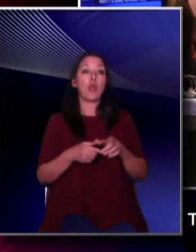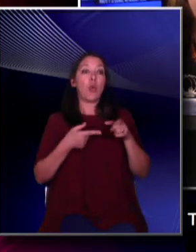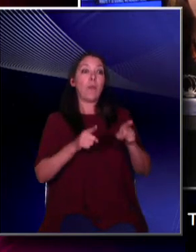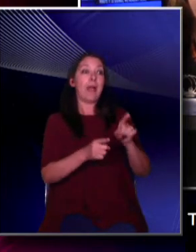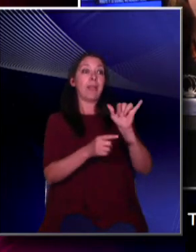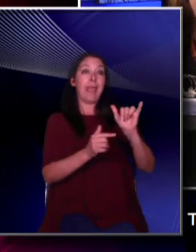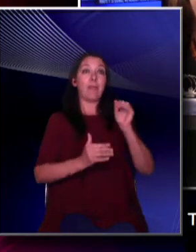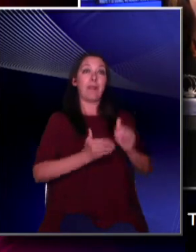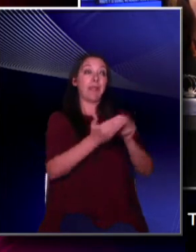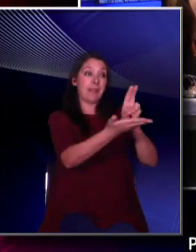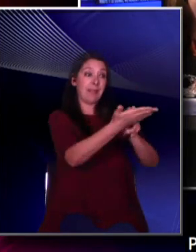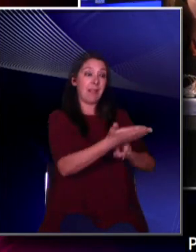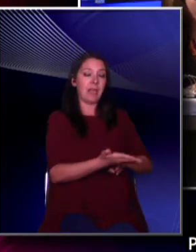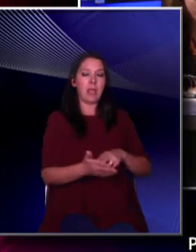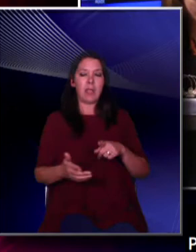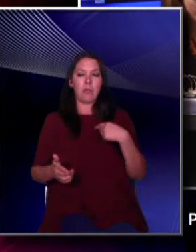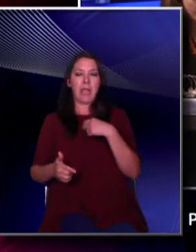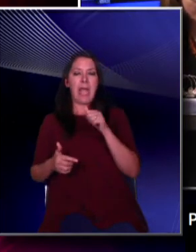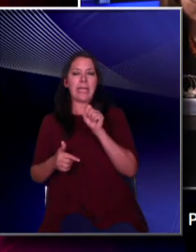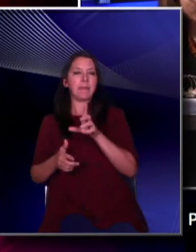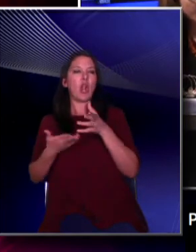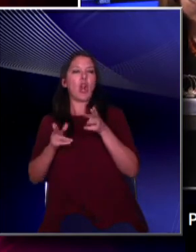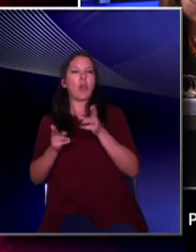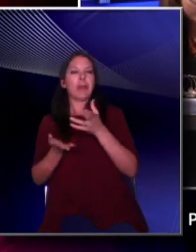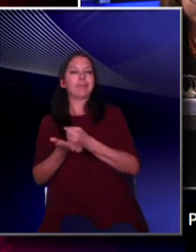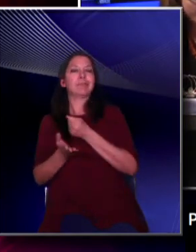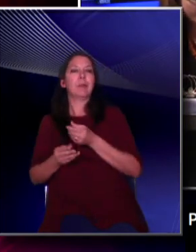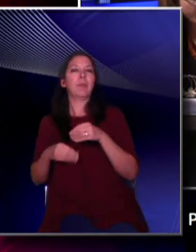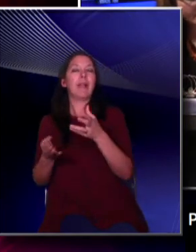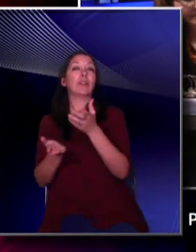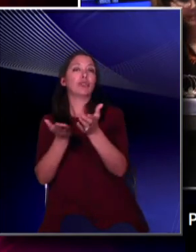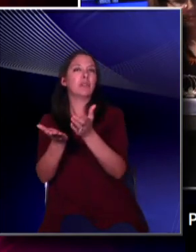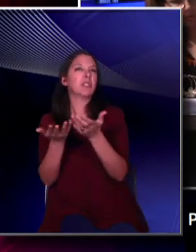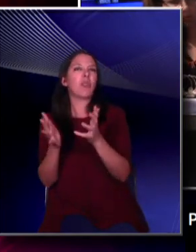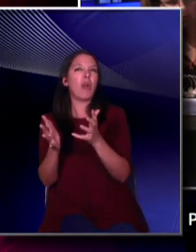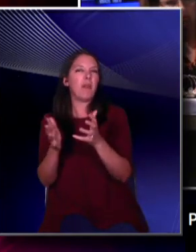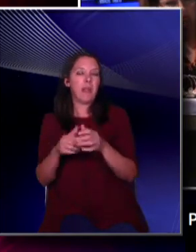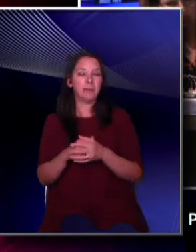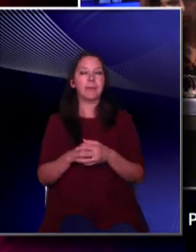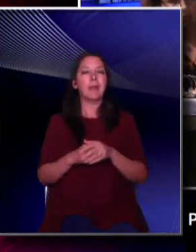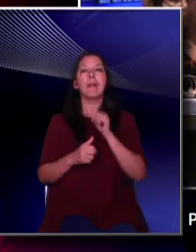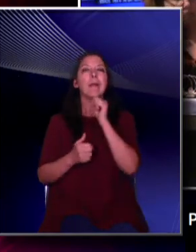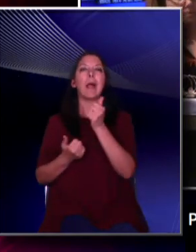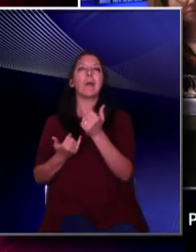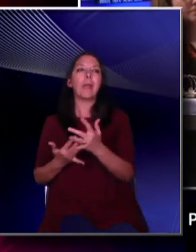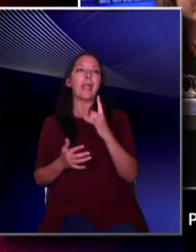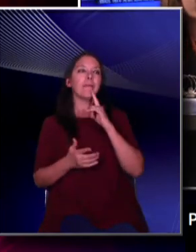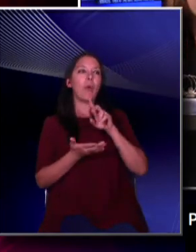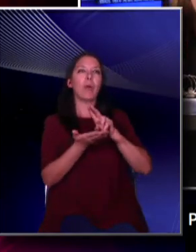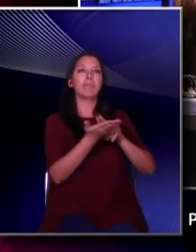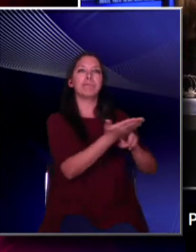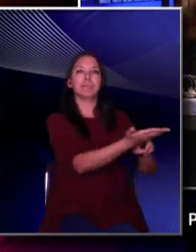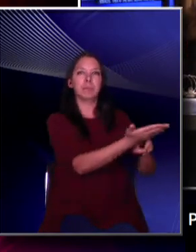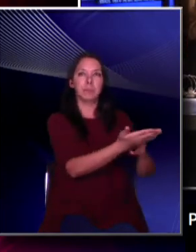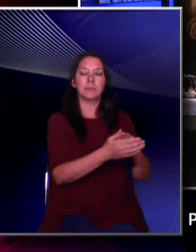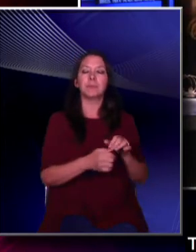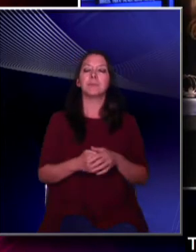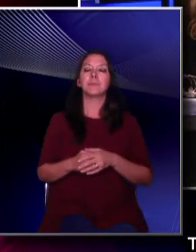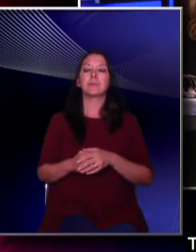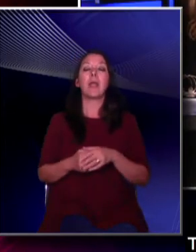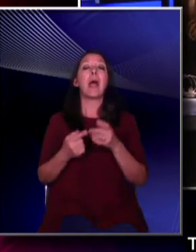to provide services. Then at the next board meeting, under the